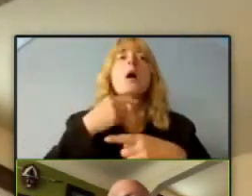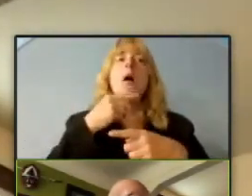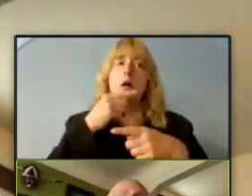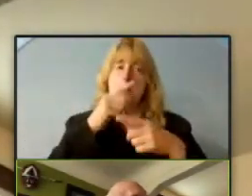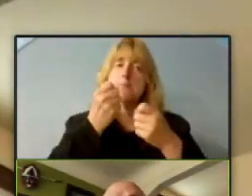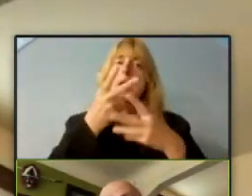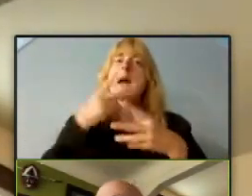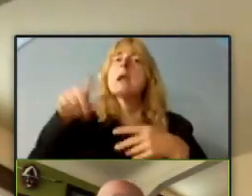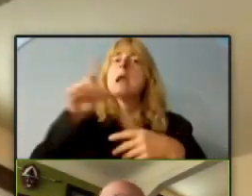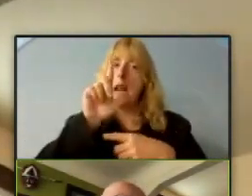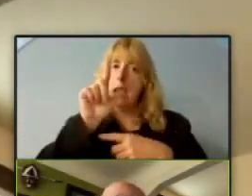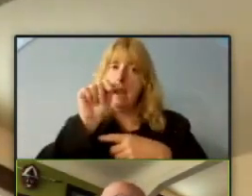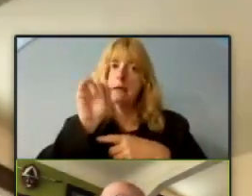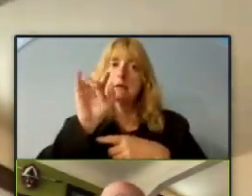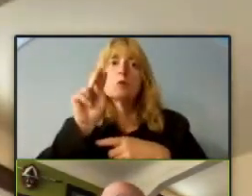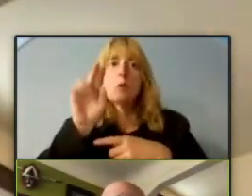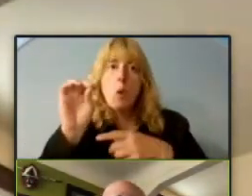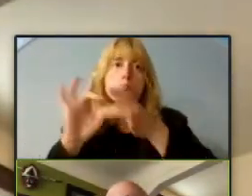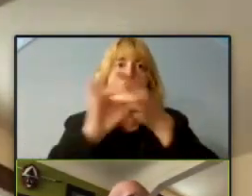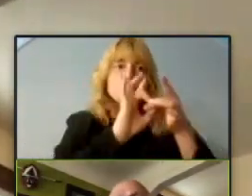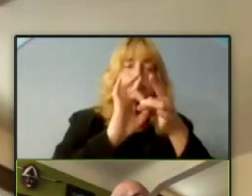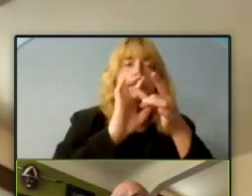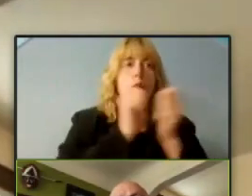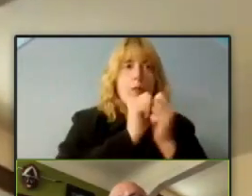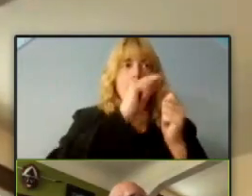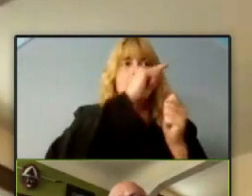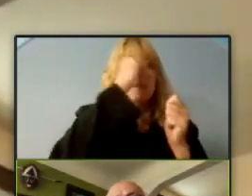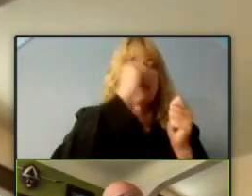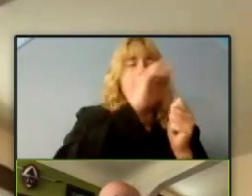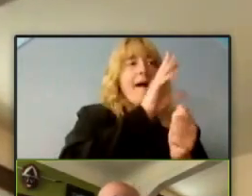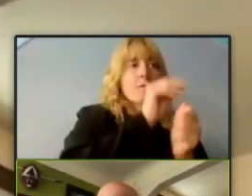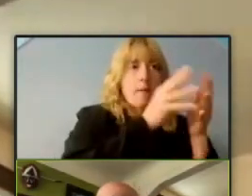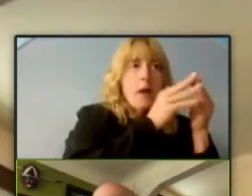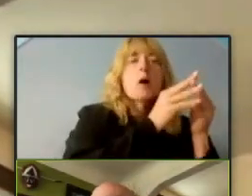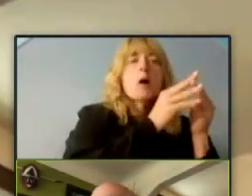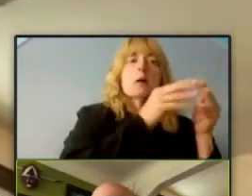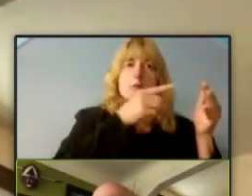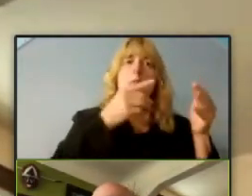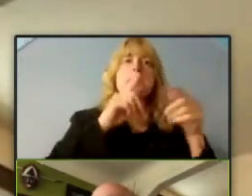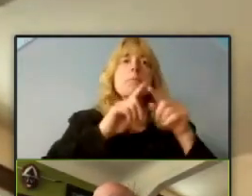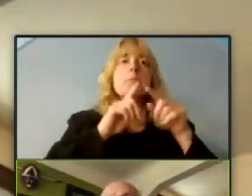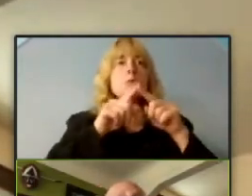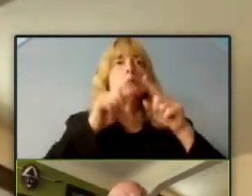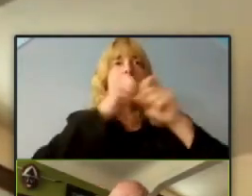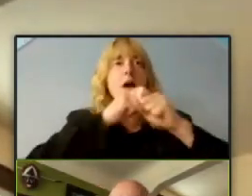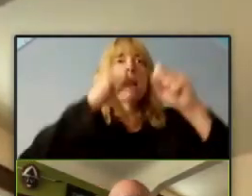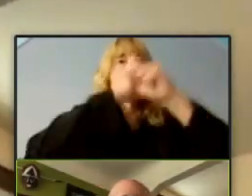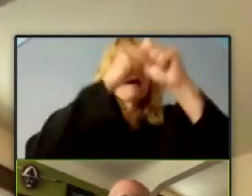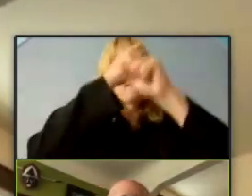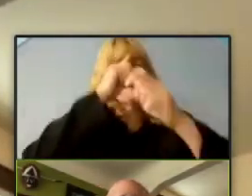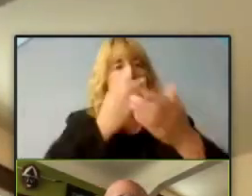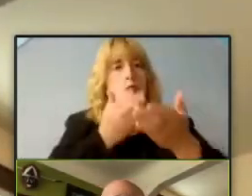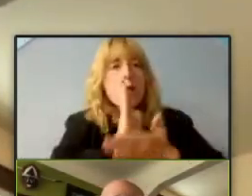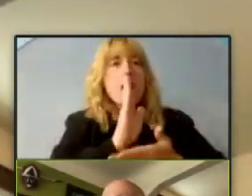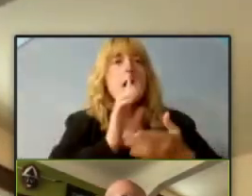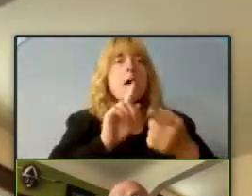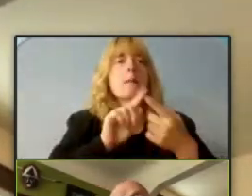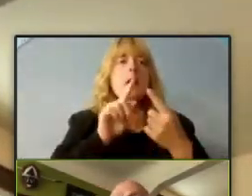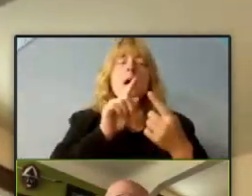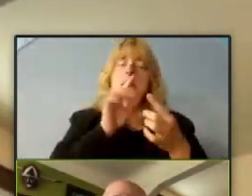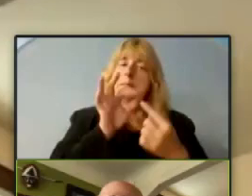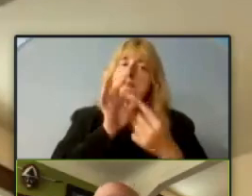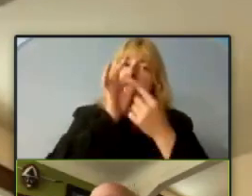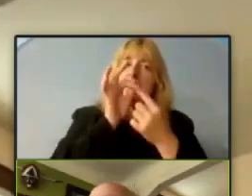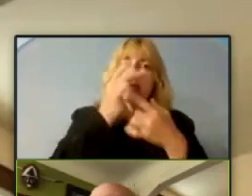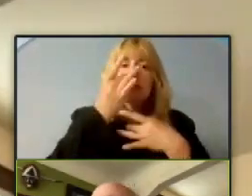community to fight for our common rights. But at other times, division over particular interests, as Angie mentioned, colorism,